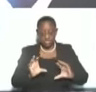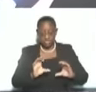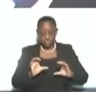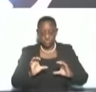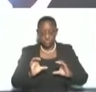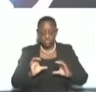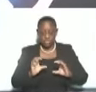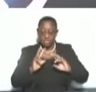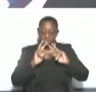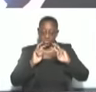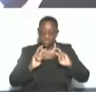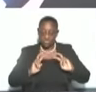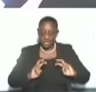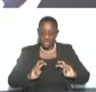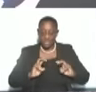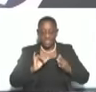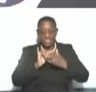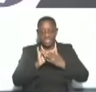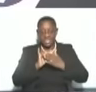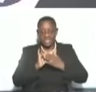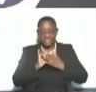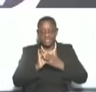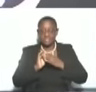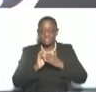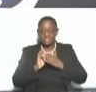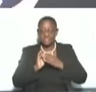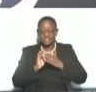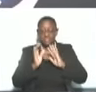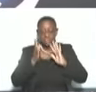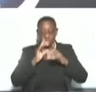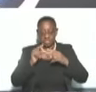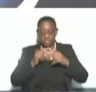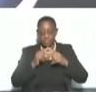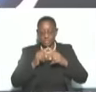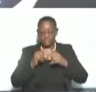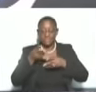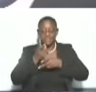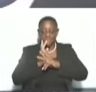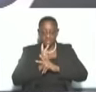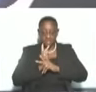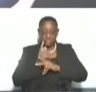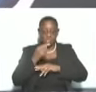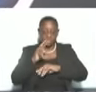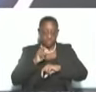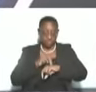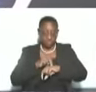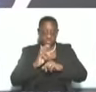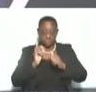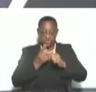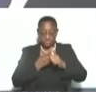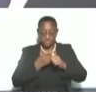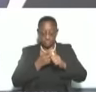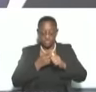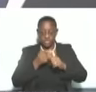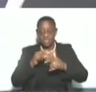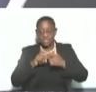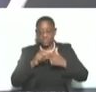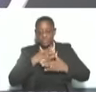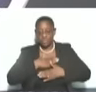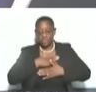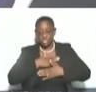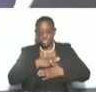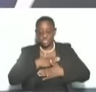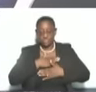survey that speaks to facilitators and barriers to the retention of the novice nurse first, so that we can get an